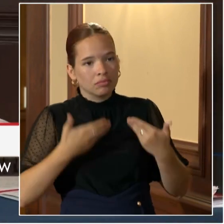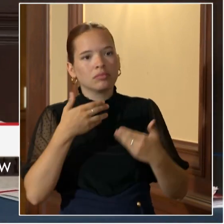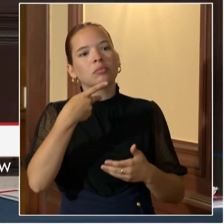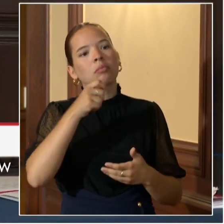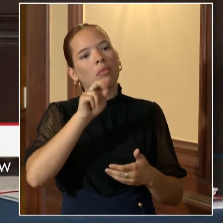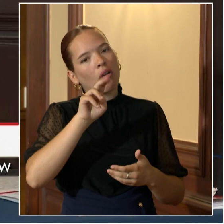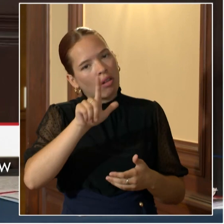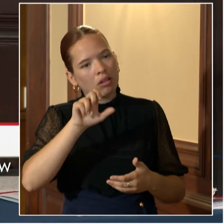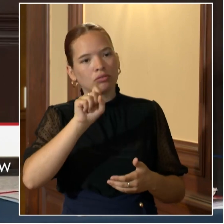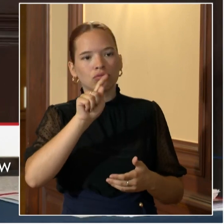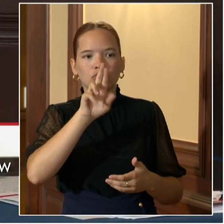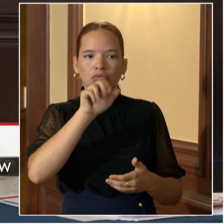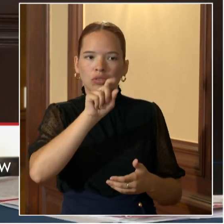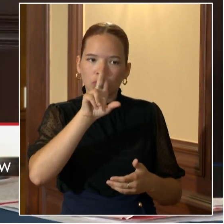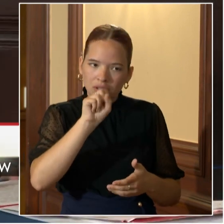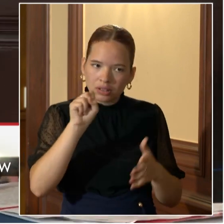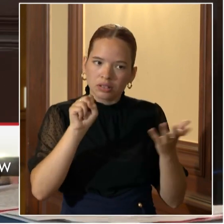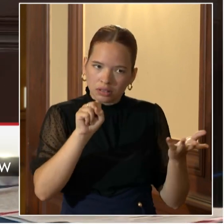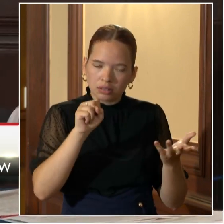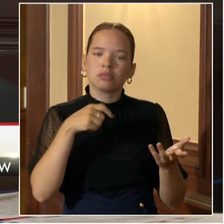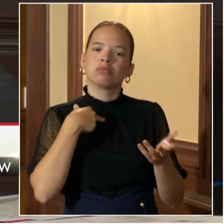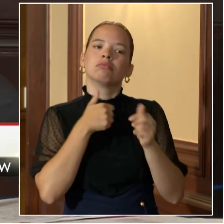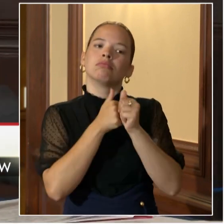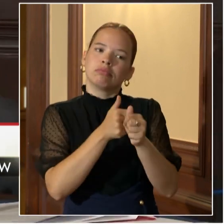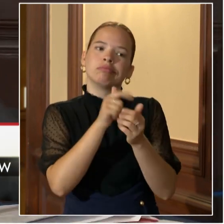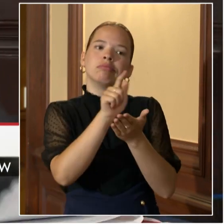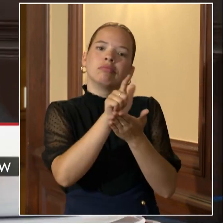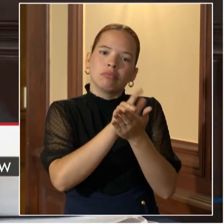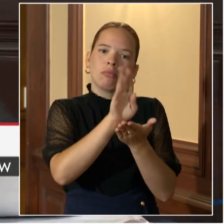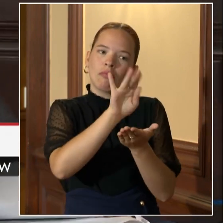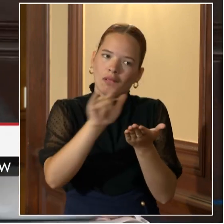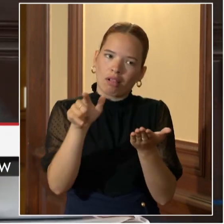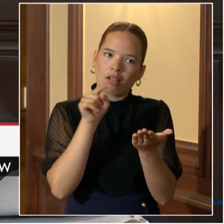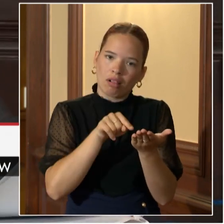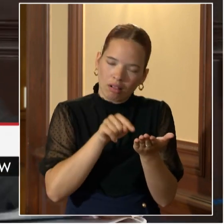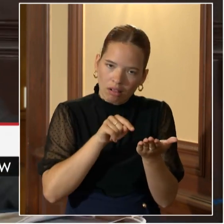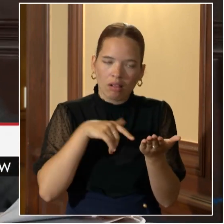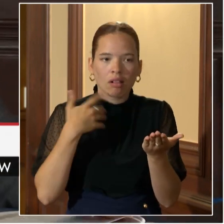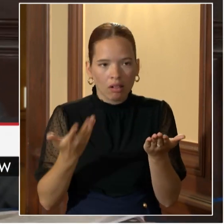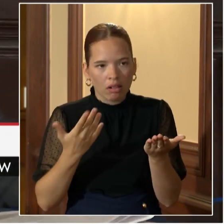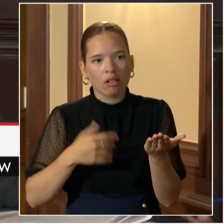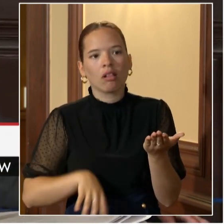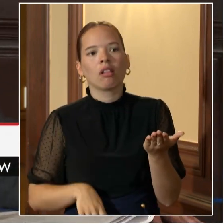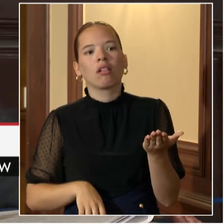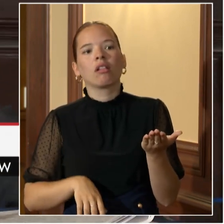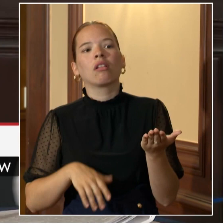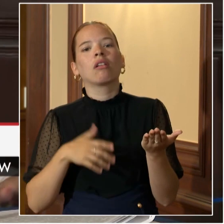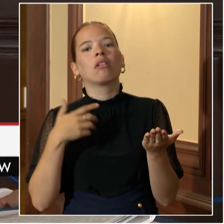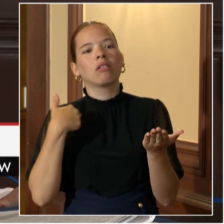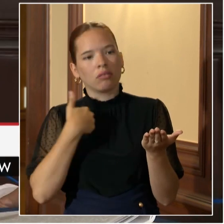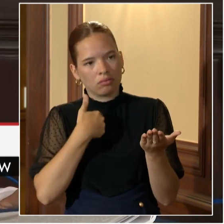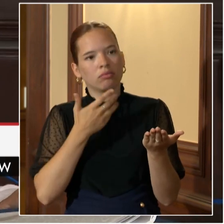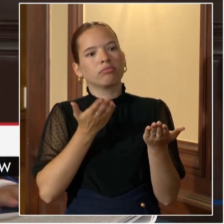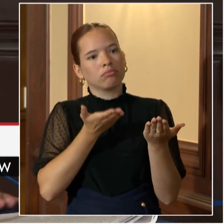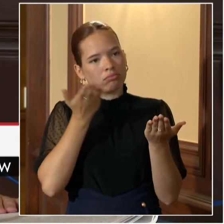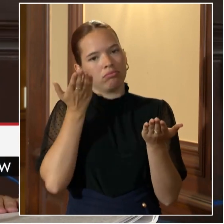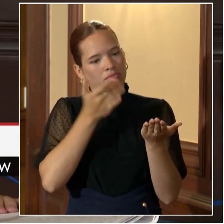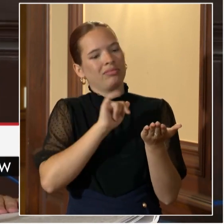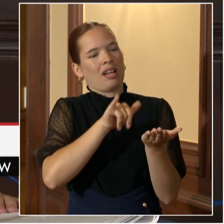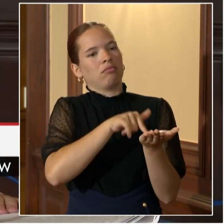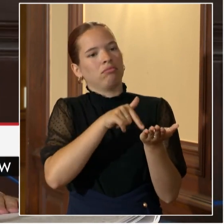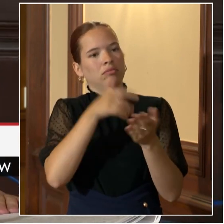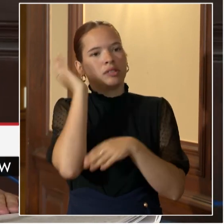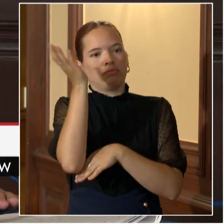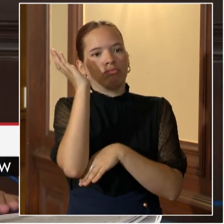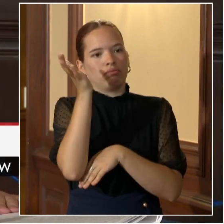the delegation's Statehood Initiative's proposed spending plan for fiscal year 2024. Since this is our